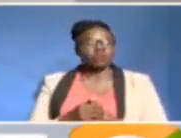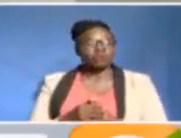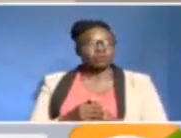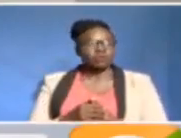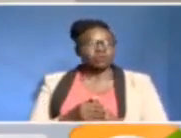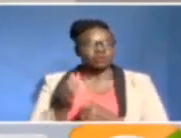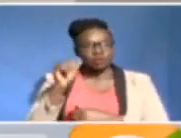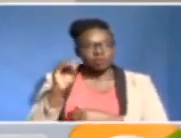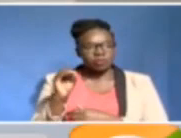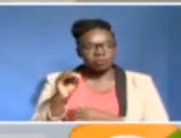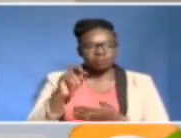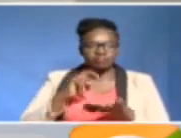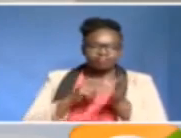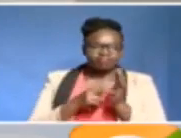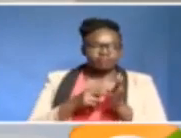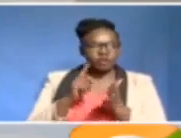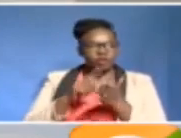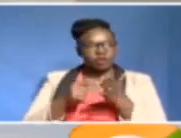I would say is,